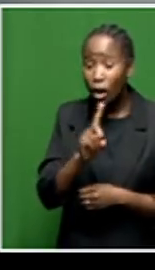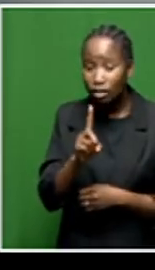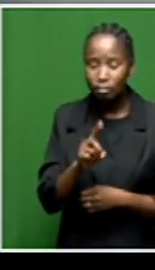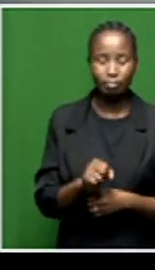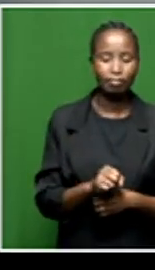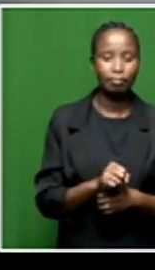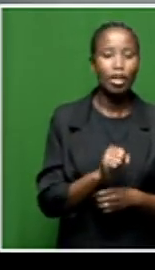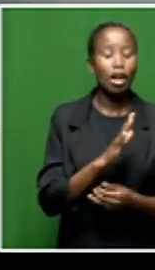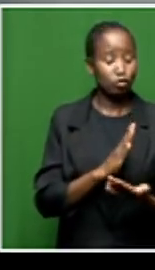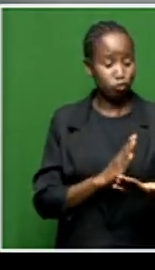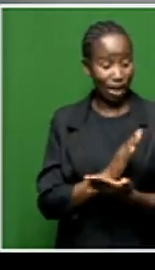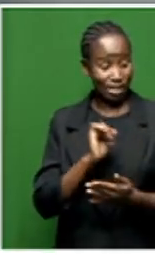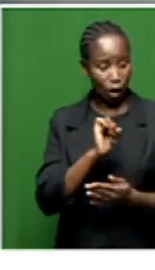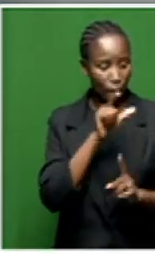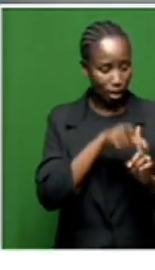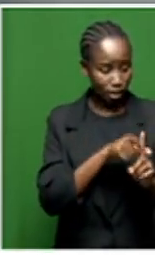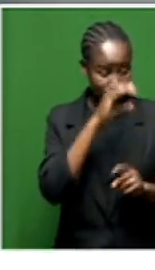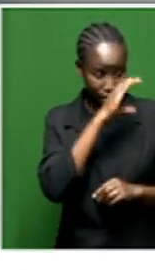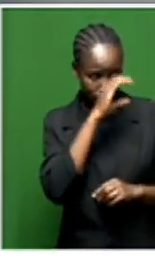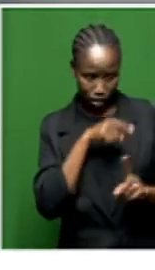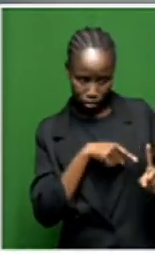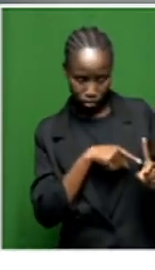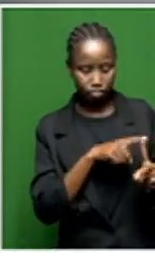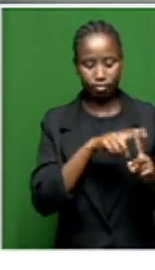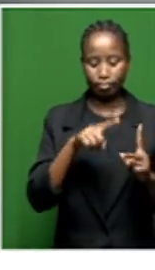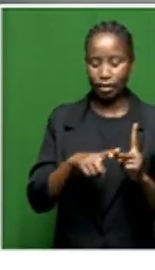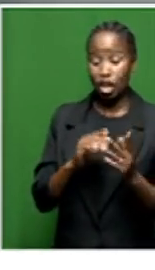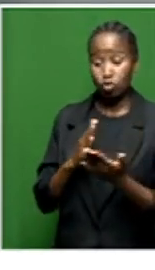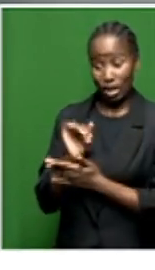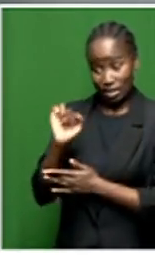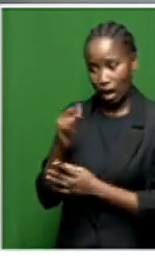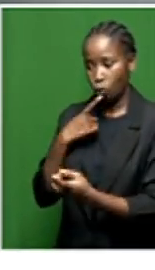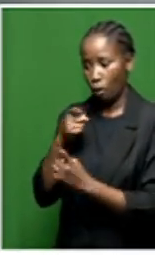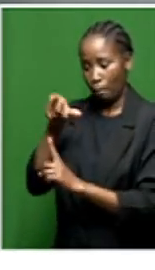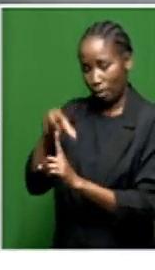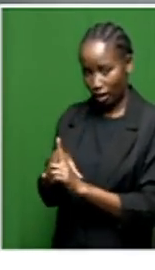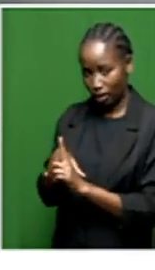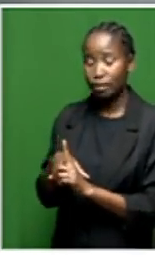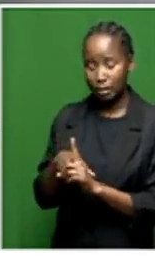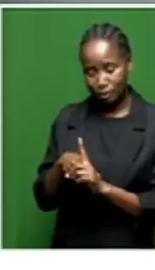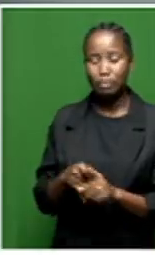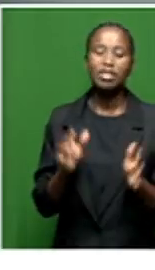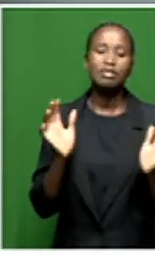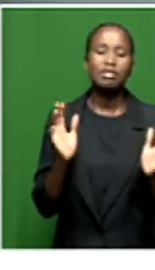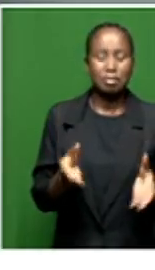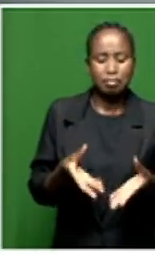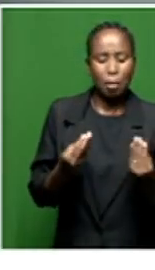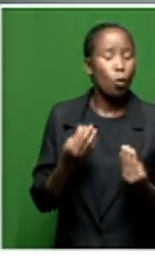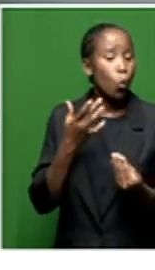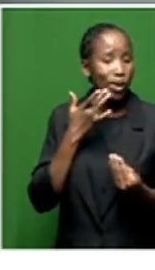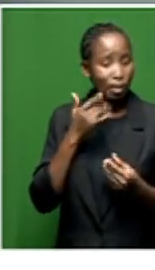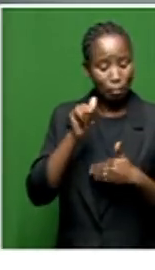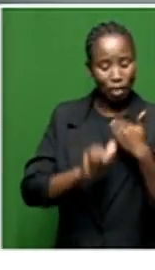suspected person as well as the right of the complainant. We have indeed received in